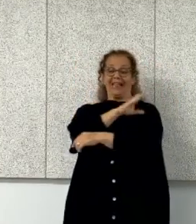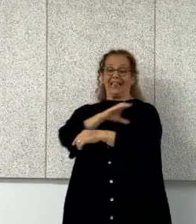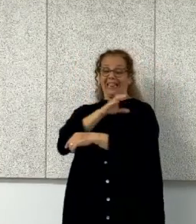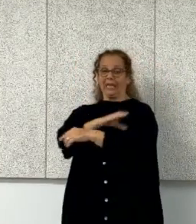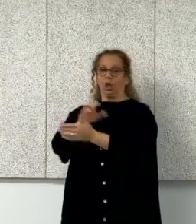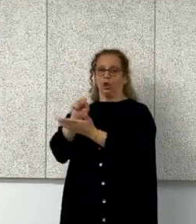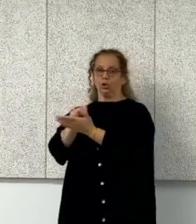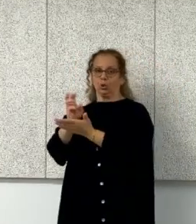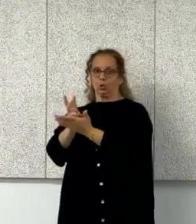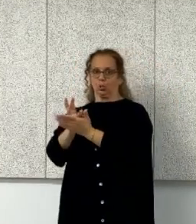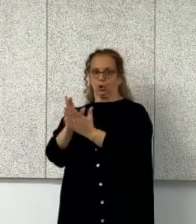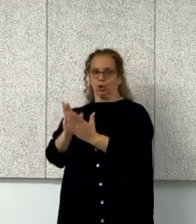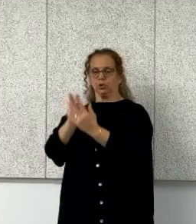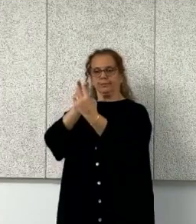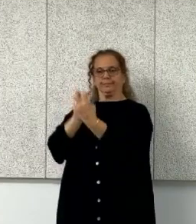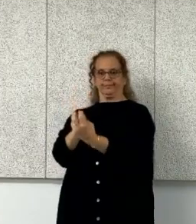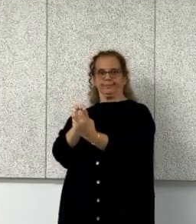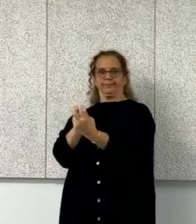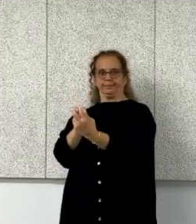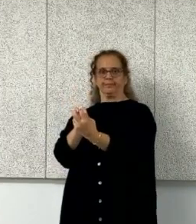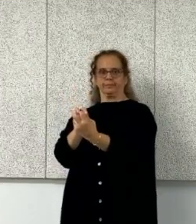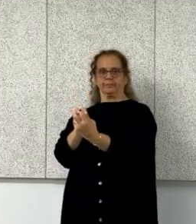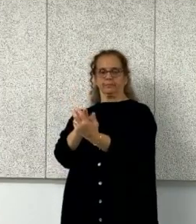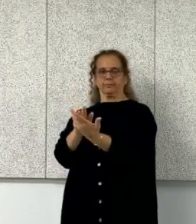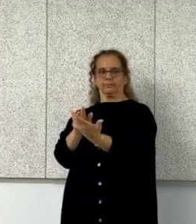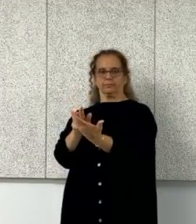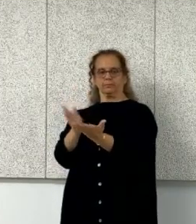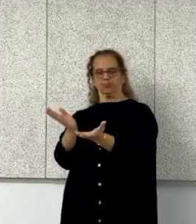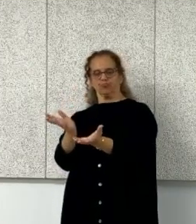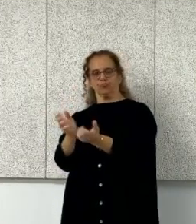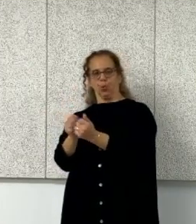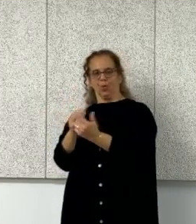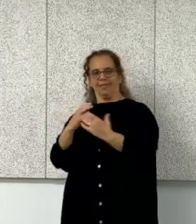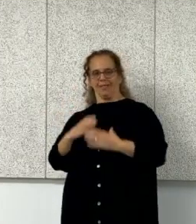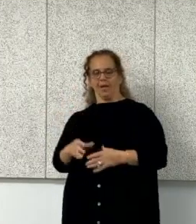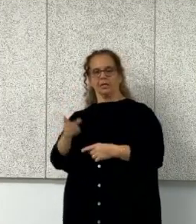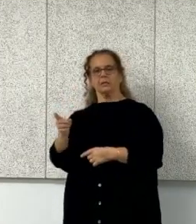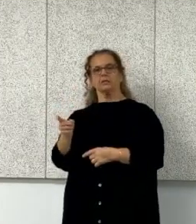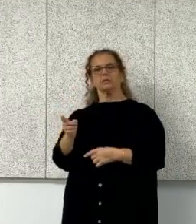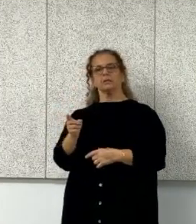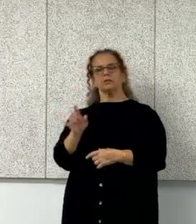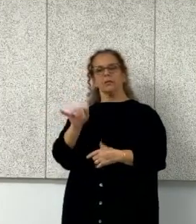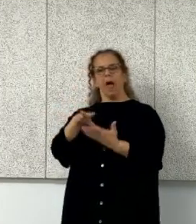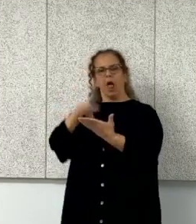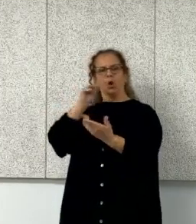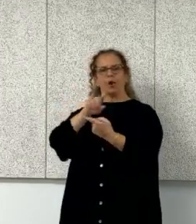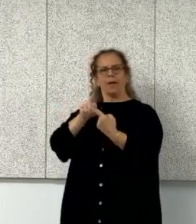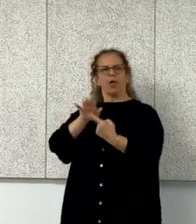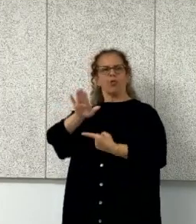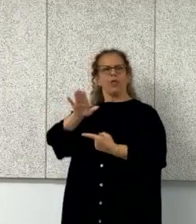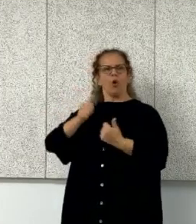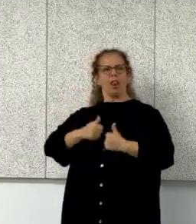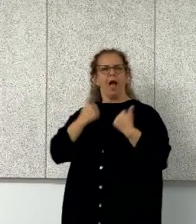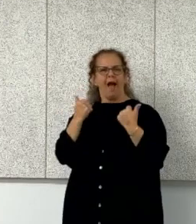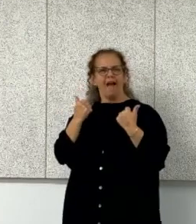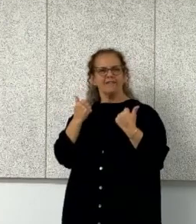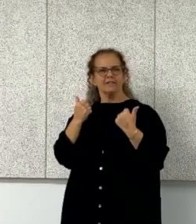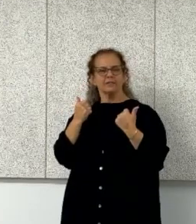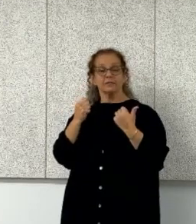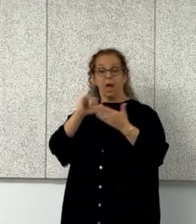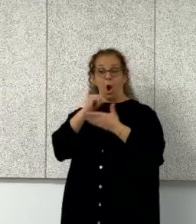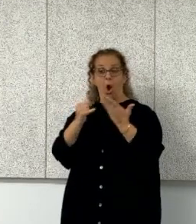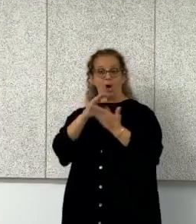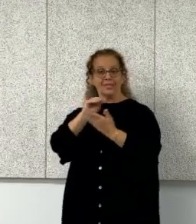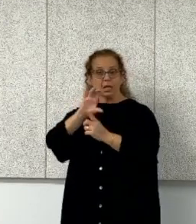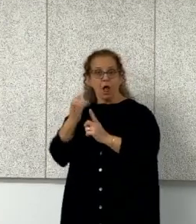clients, providing therapy and counseling services. And as a function of that, I would get to learn their lives, and I would ask them about arts and culture. I would ask them about,